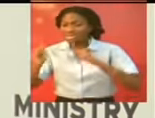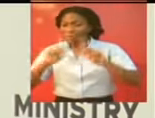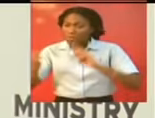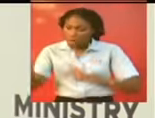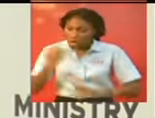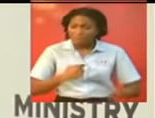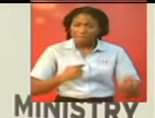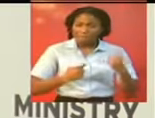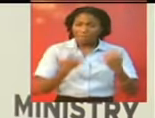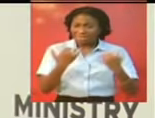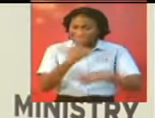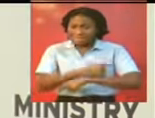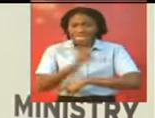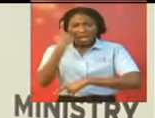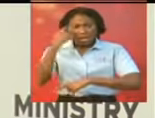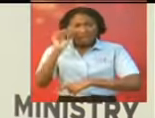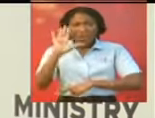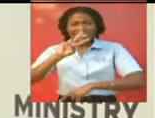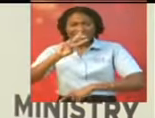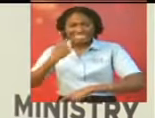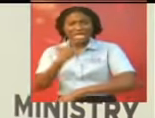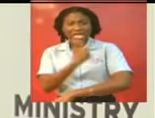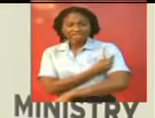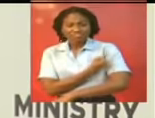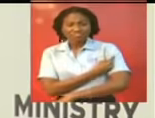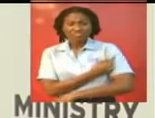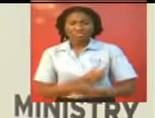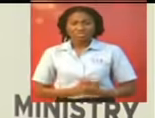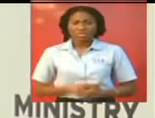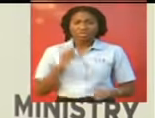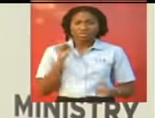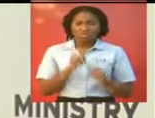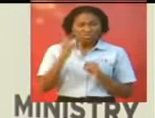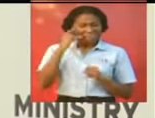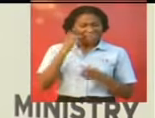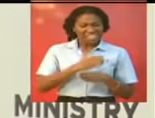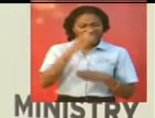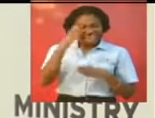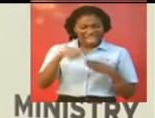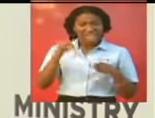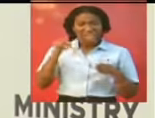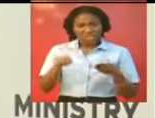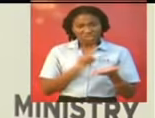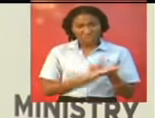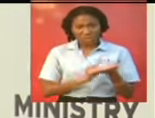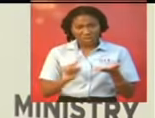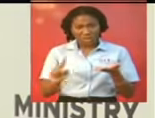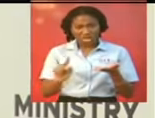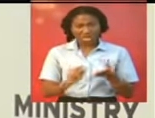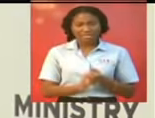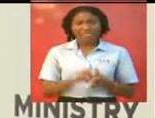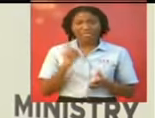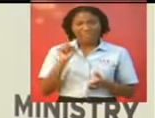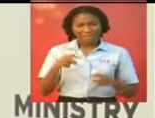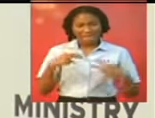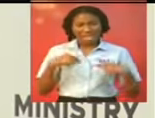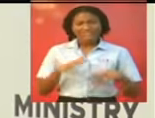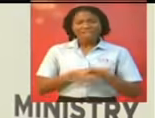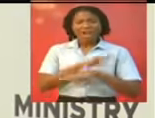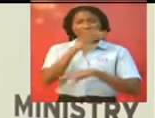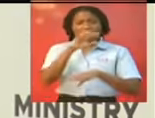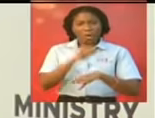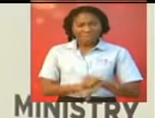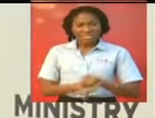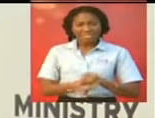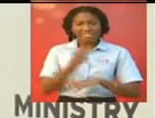that by the end of this week, we should have those appointments for the second